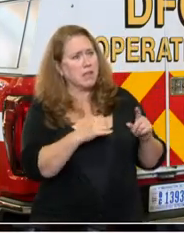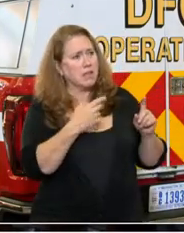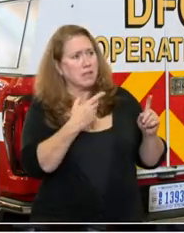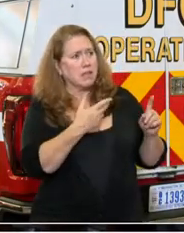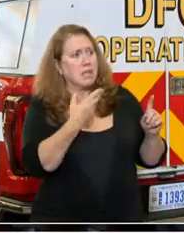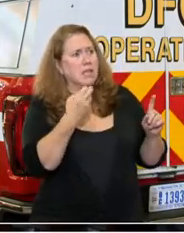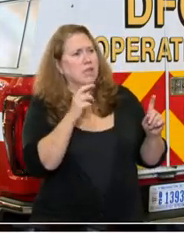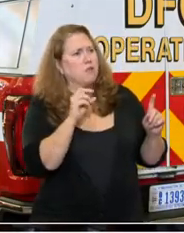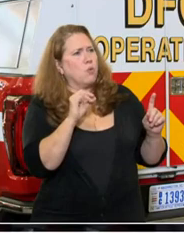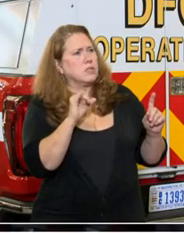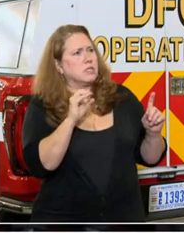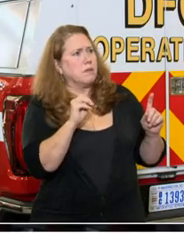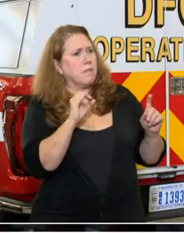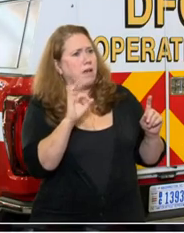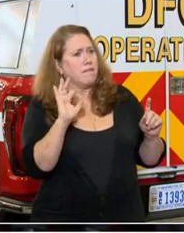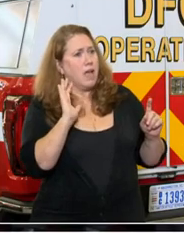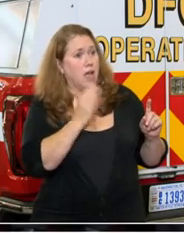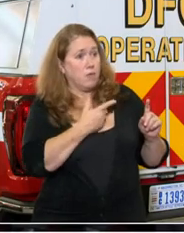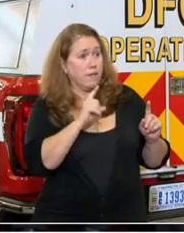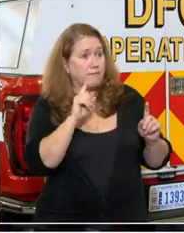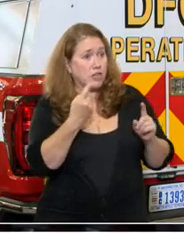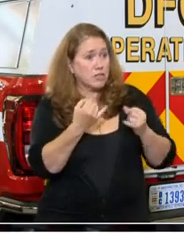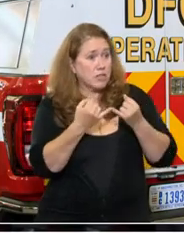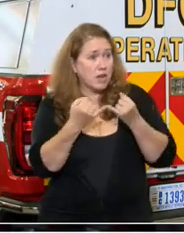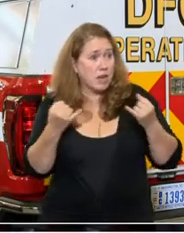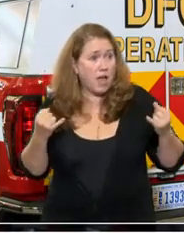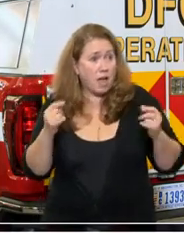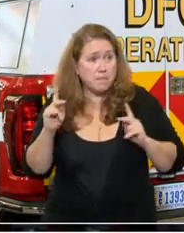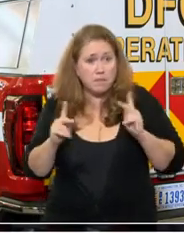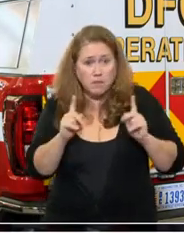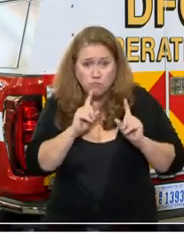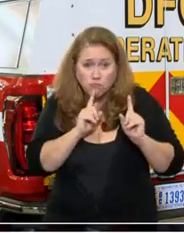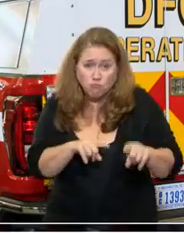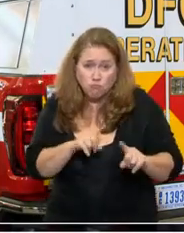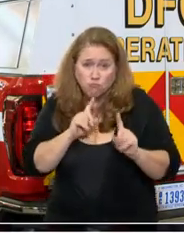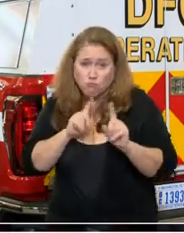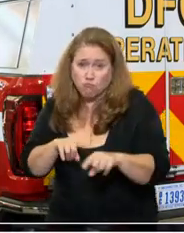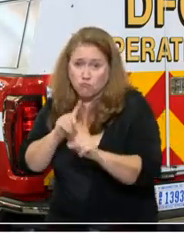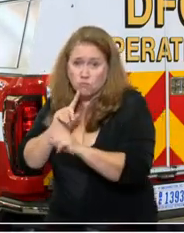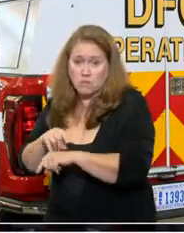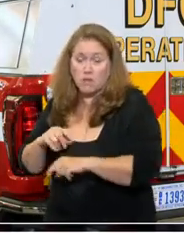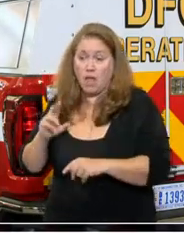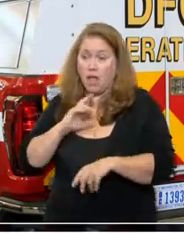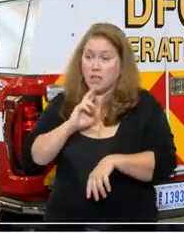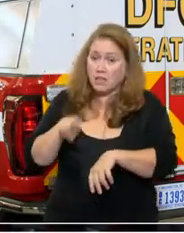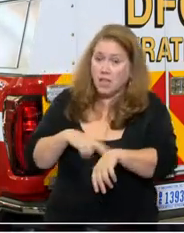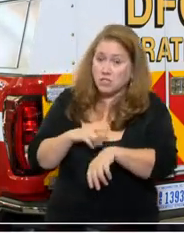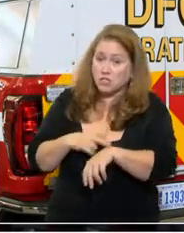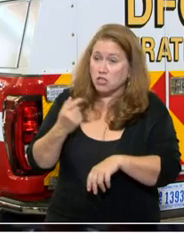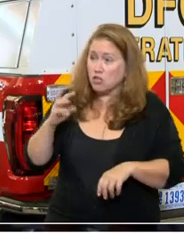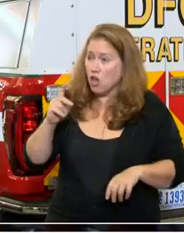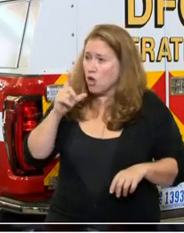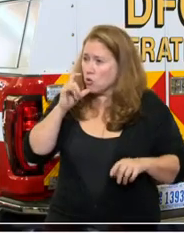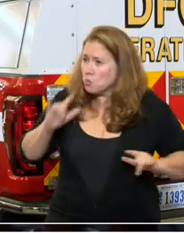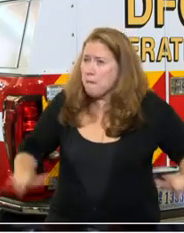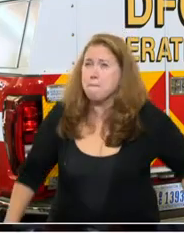do whatever was necessary to defend the airspace around the nation's